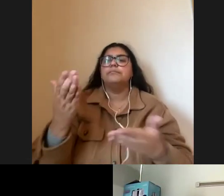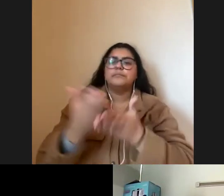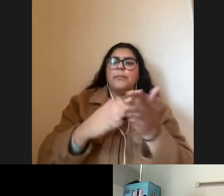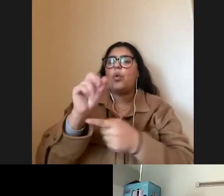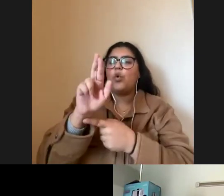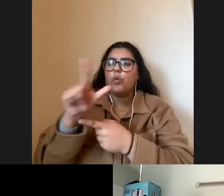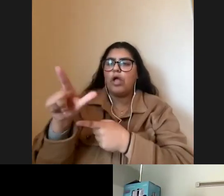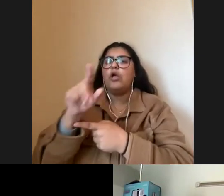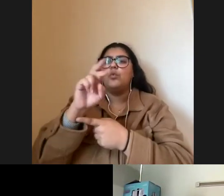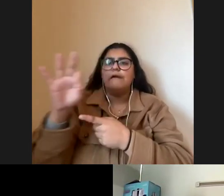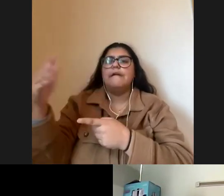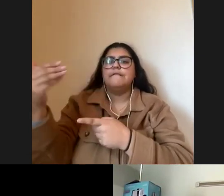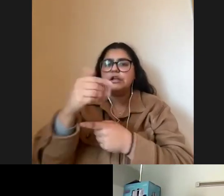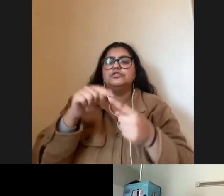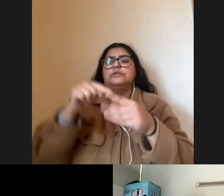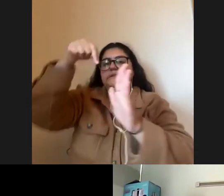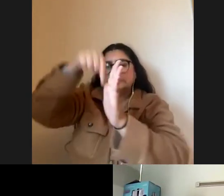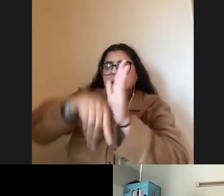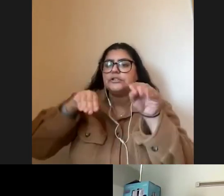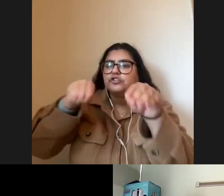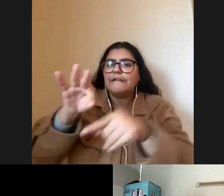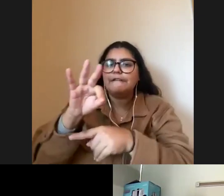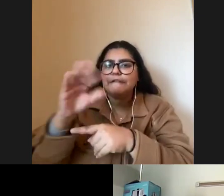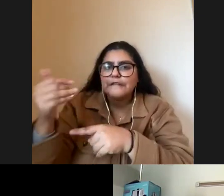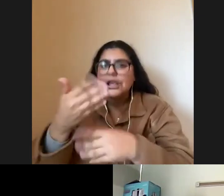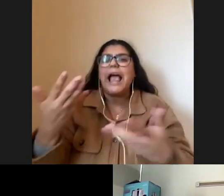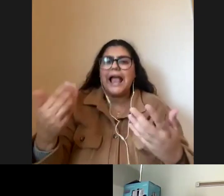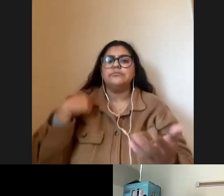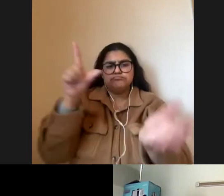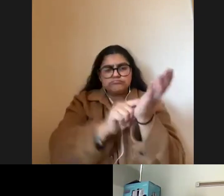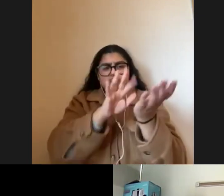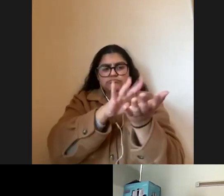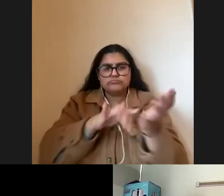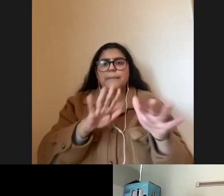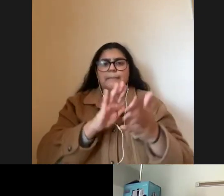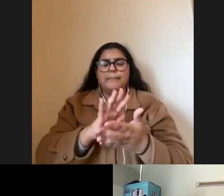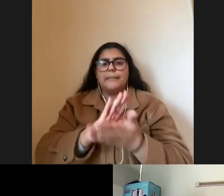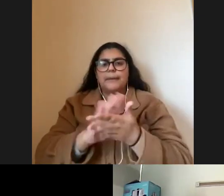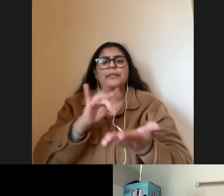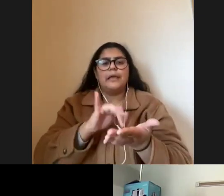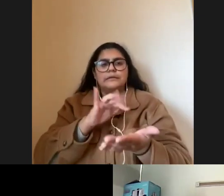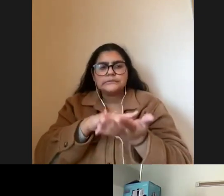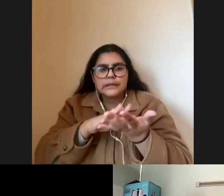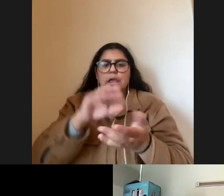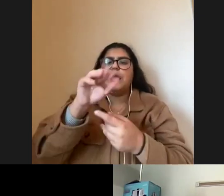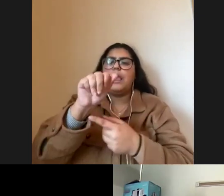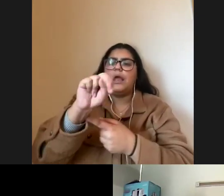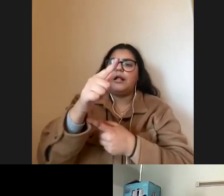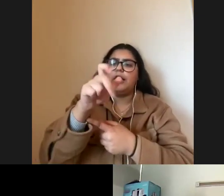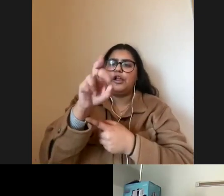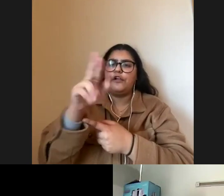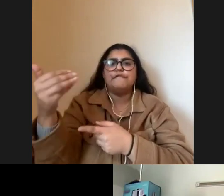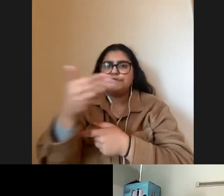deep sea fish. We have a paper coming out looking at the really weird anglerfish with the crazy teeth. So yeah, we go wherever the